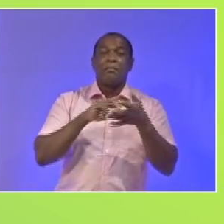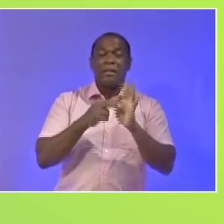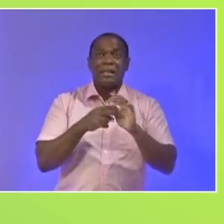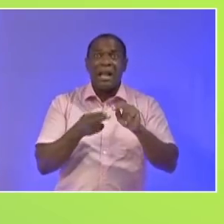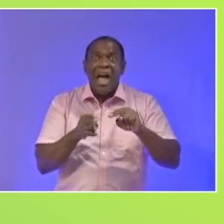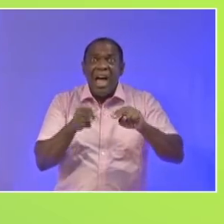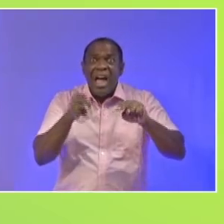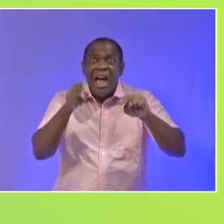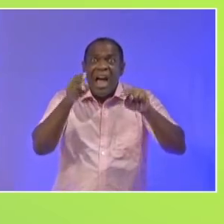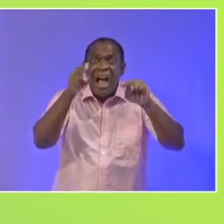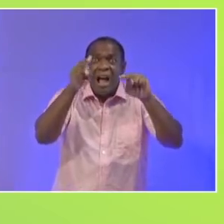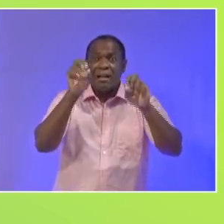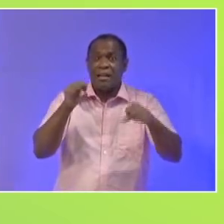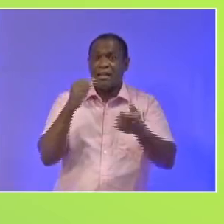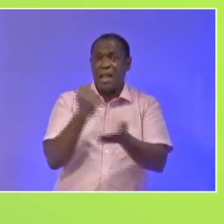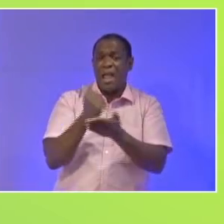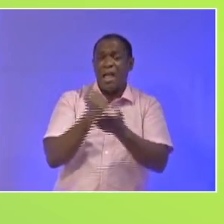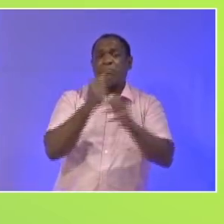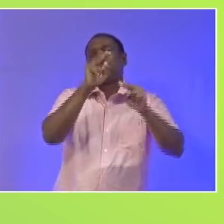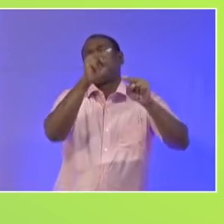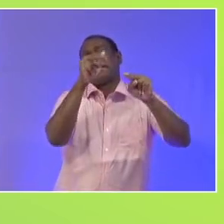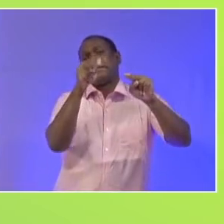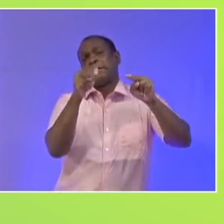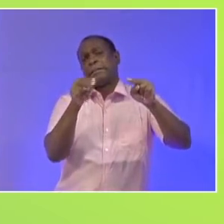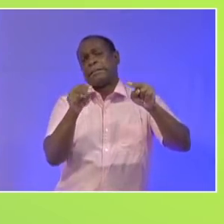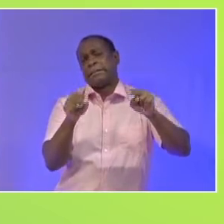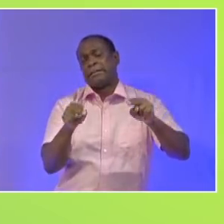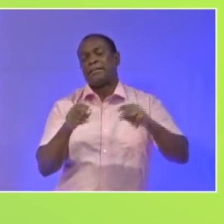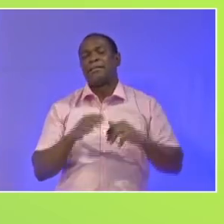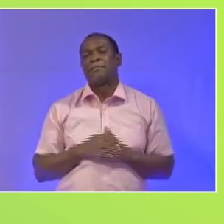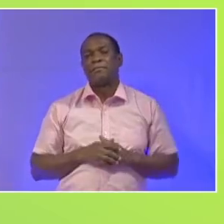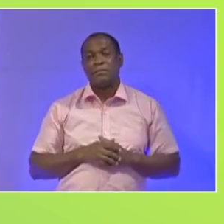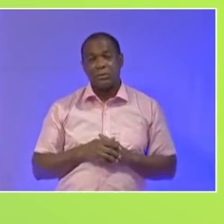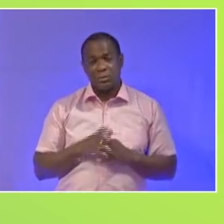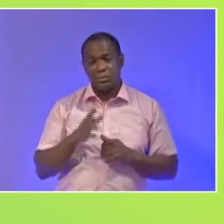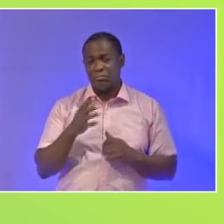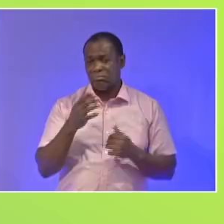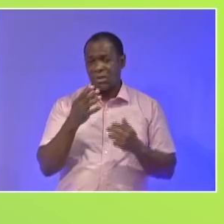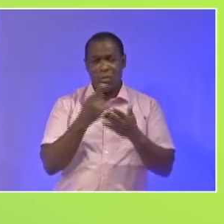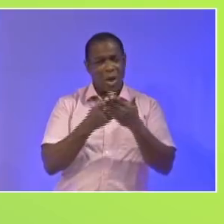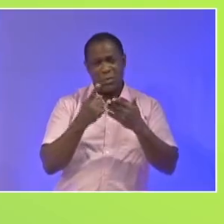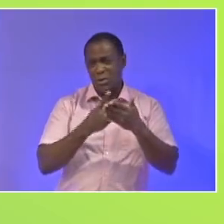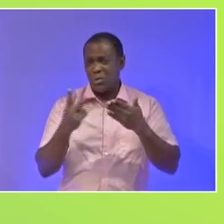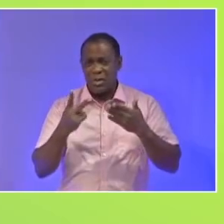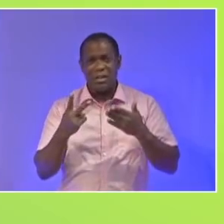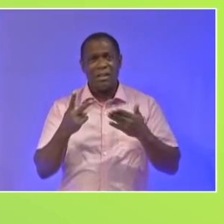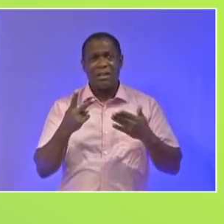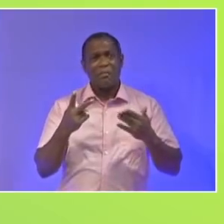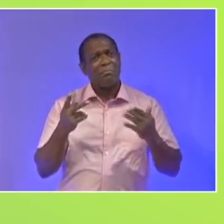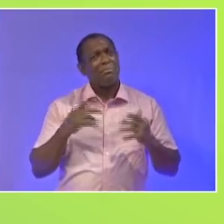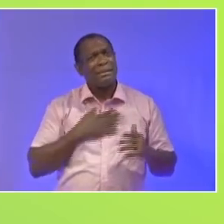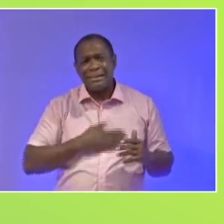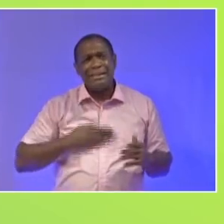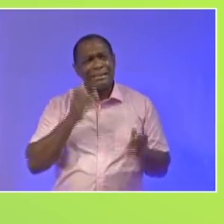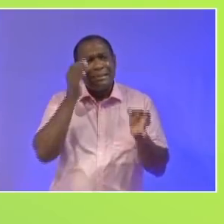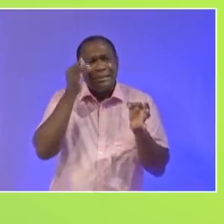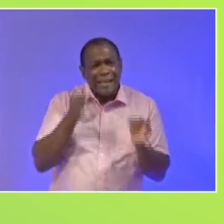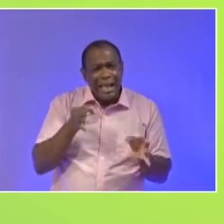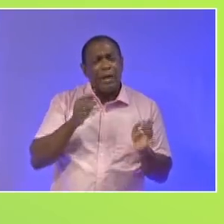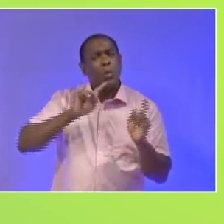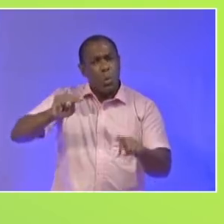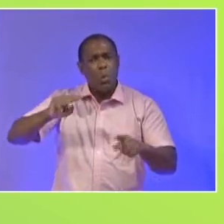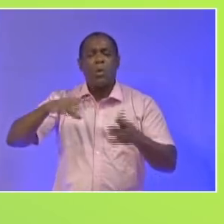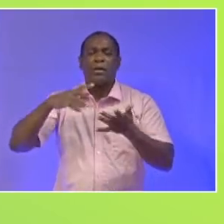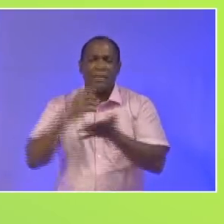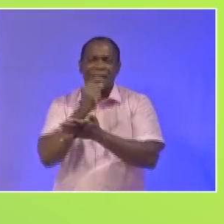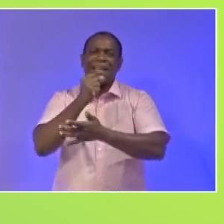weeks if people decide to get vaccinated. So make yourself available to get vaccinated. Make yourself available to